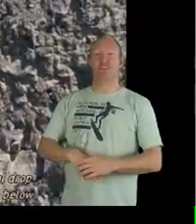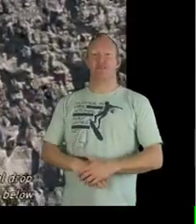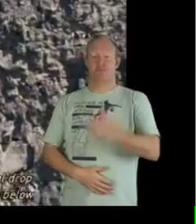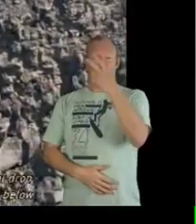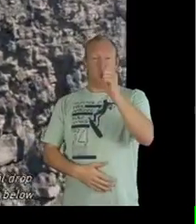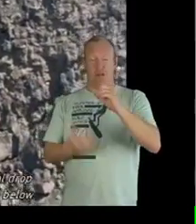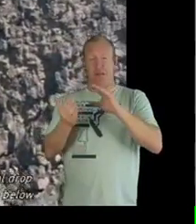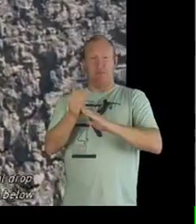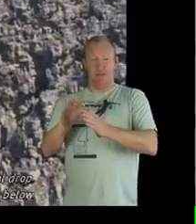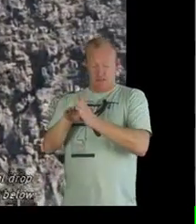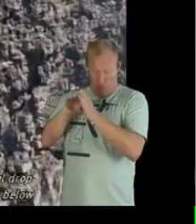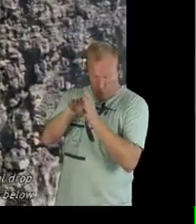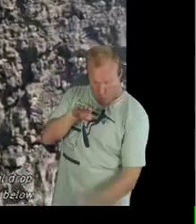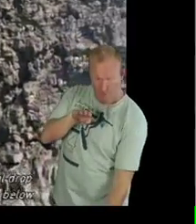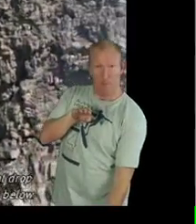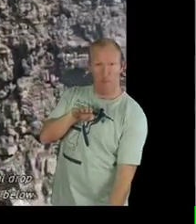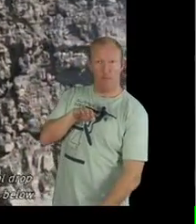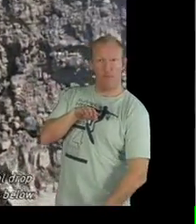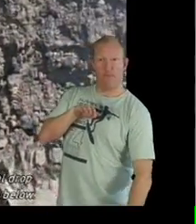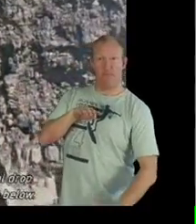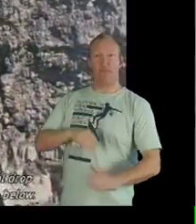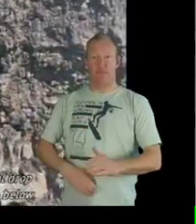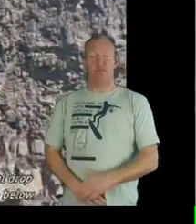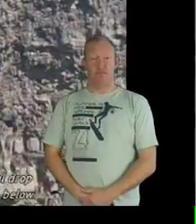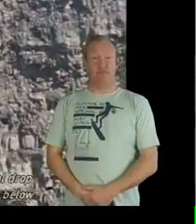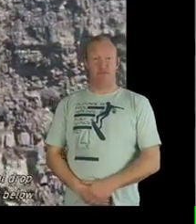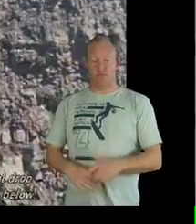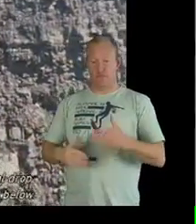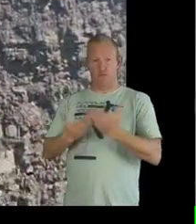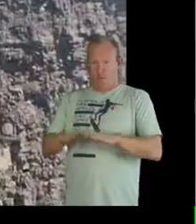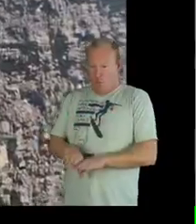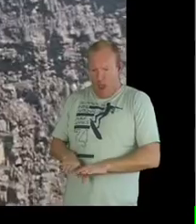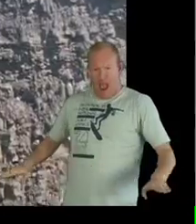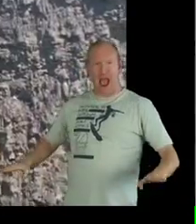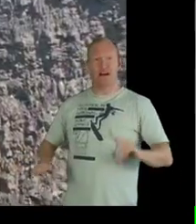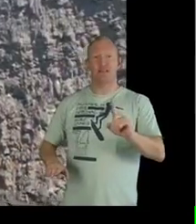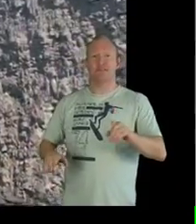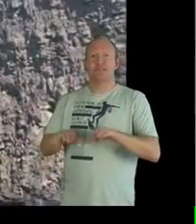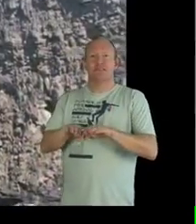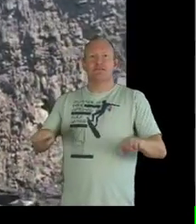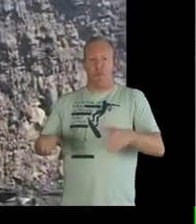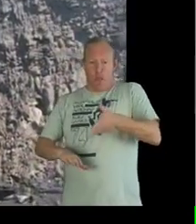It's a 30-metre vertical drop to reach a wide terrace below.